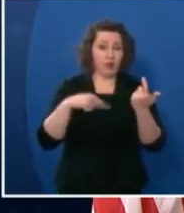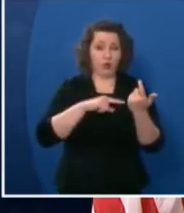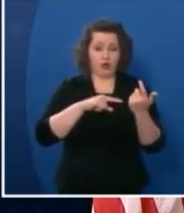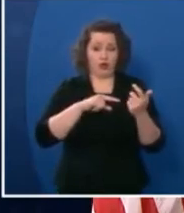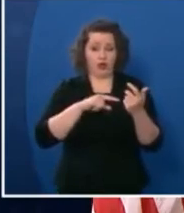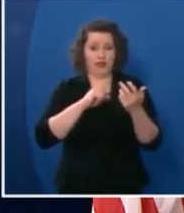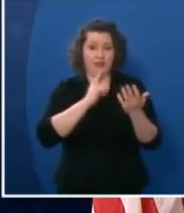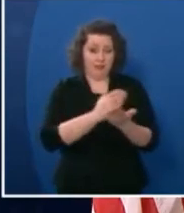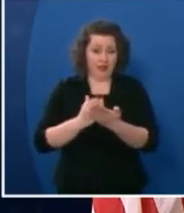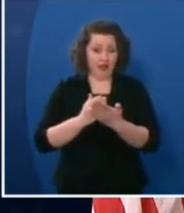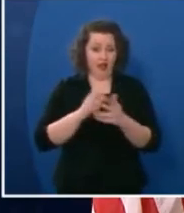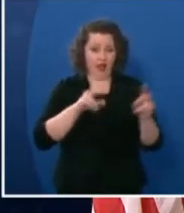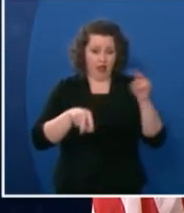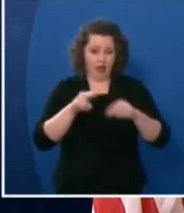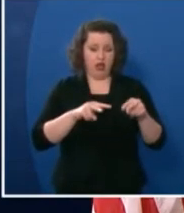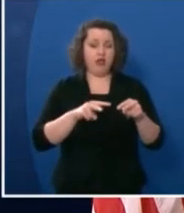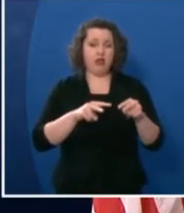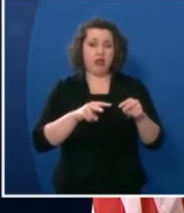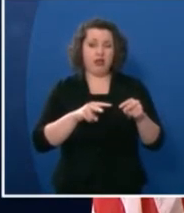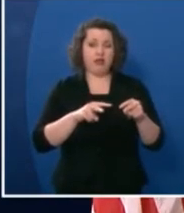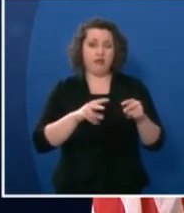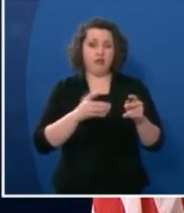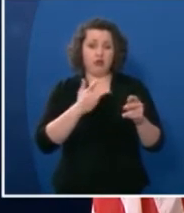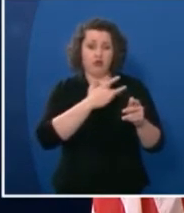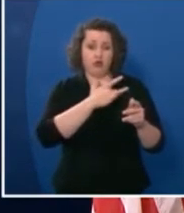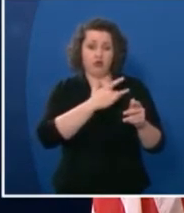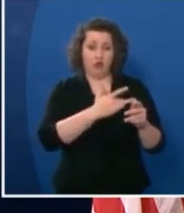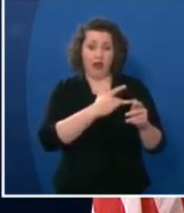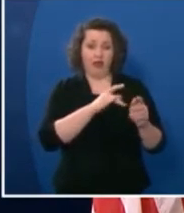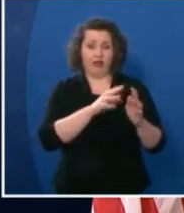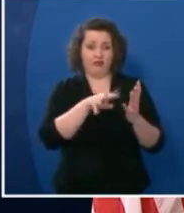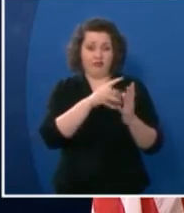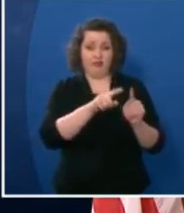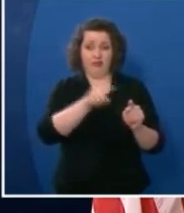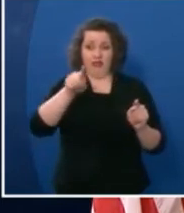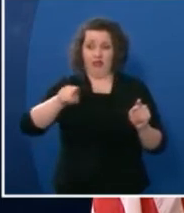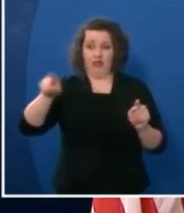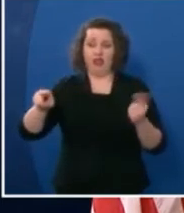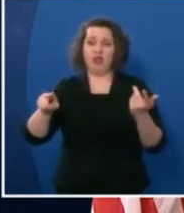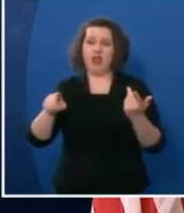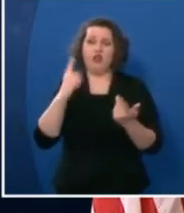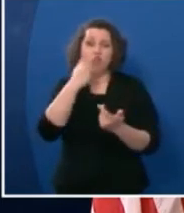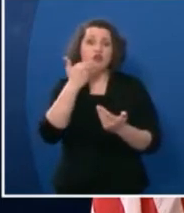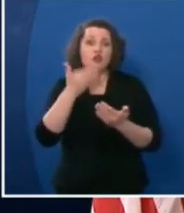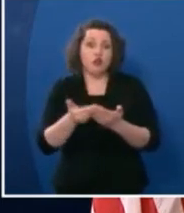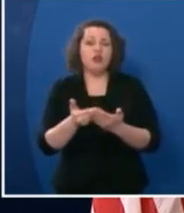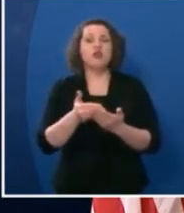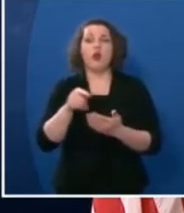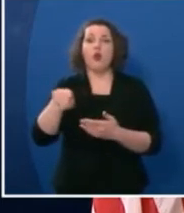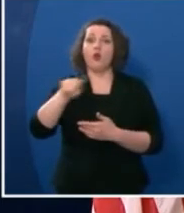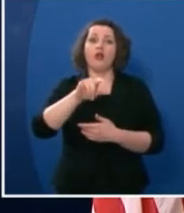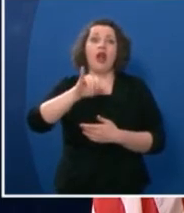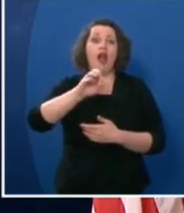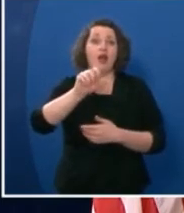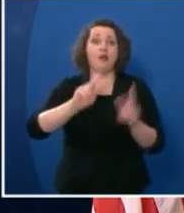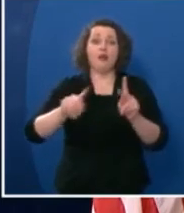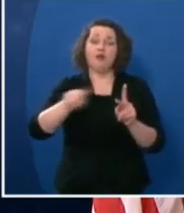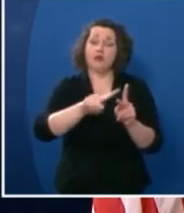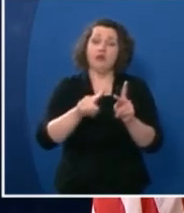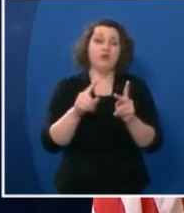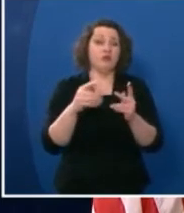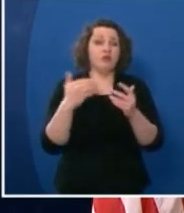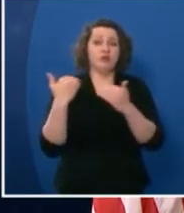and monitoring when we look at trends, it's positive. And Iowans, you're a big part of that. So keep doing what you're doing. You're being